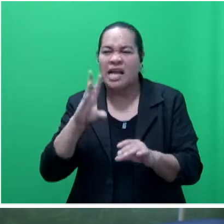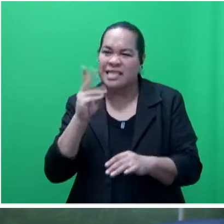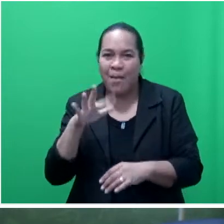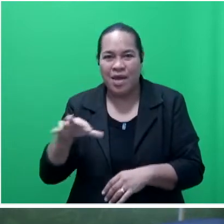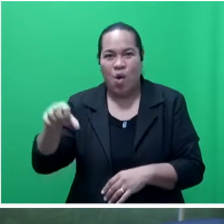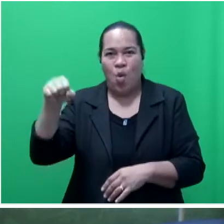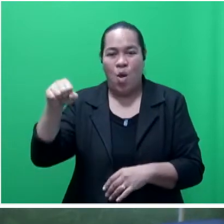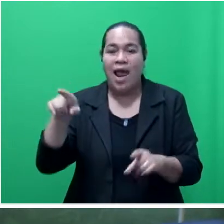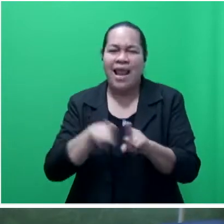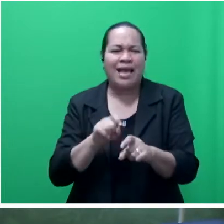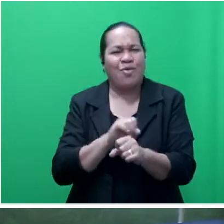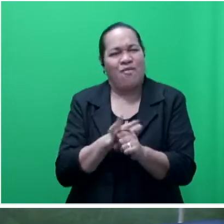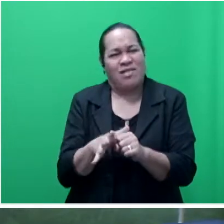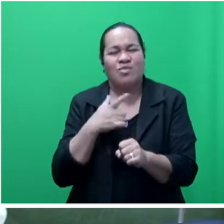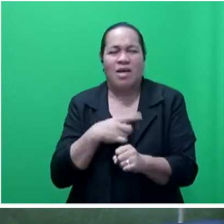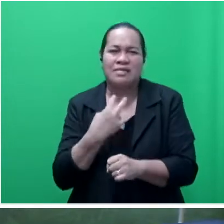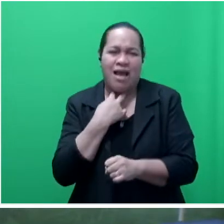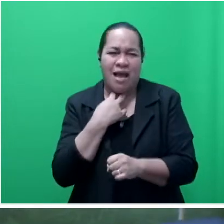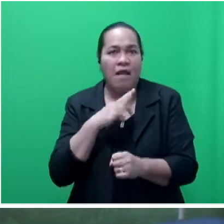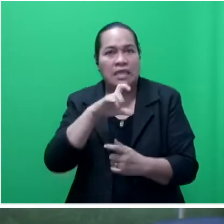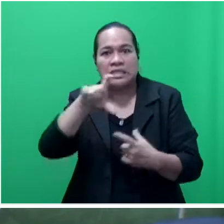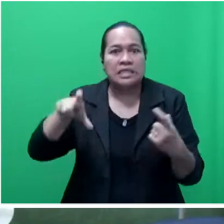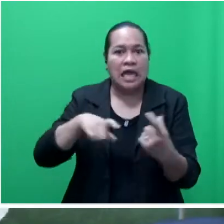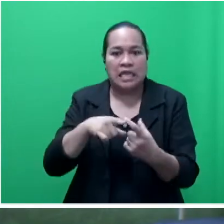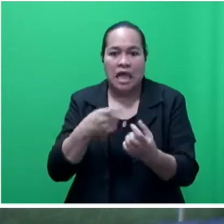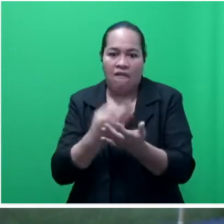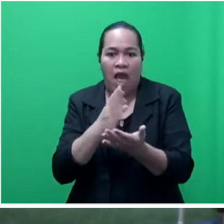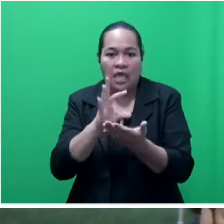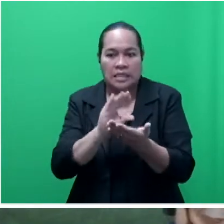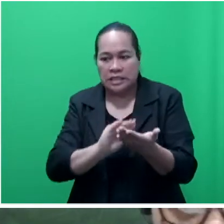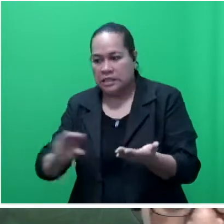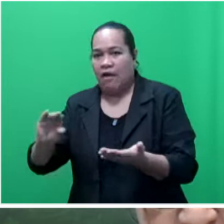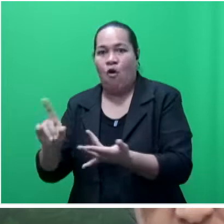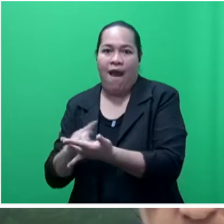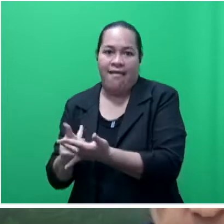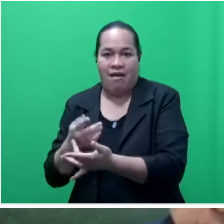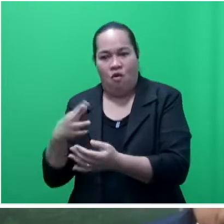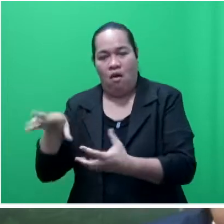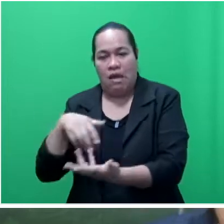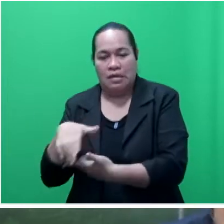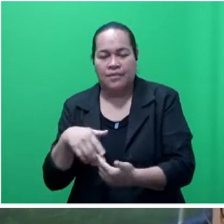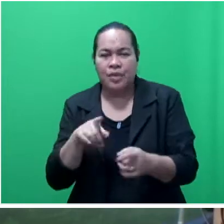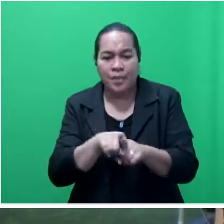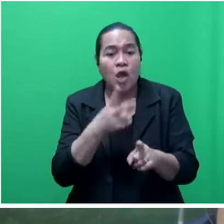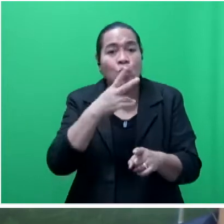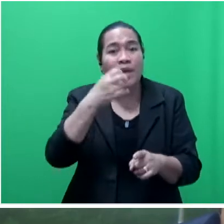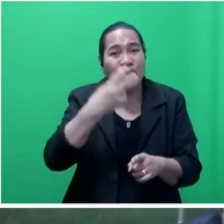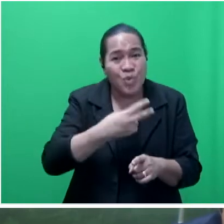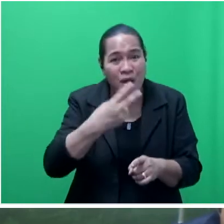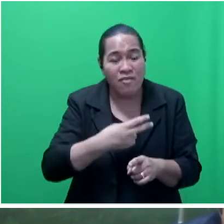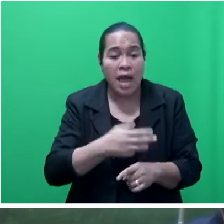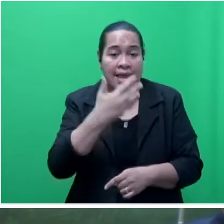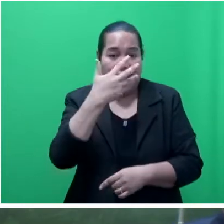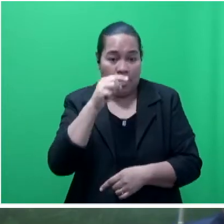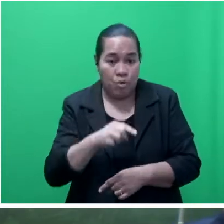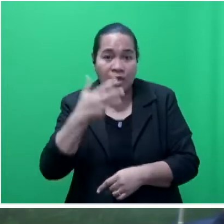because of things like COVID, or we had cyclones, we had to redivert funds. And I'll give you a breakdown, Mr. Speaker, sir. In 2012,